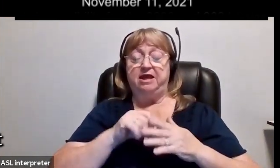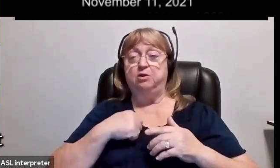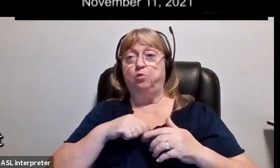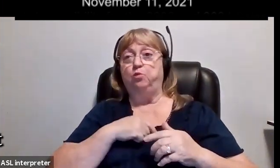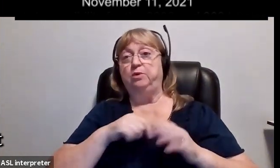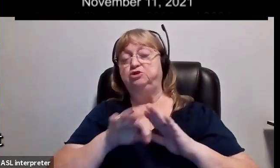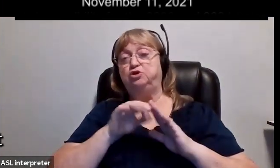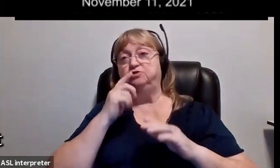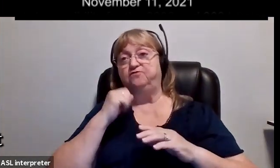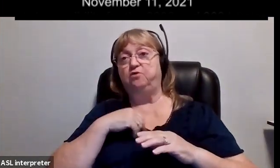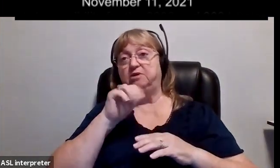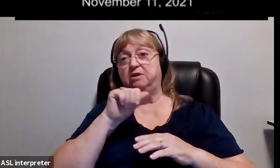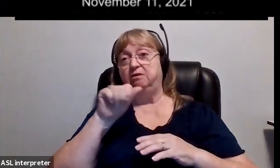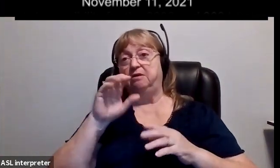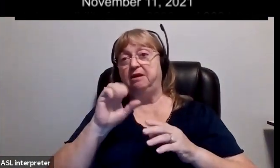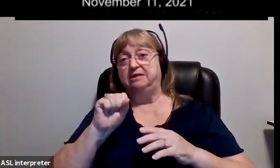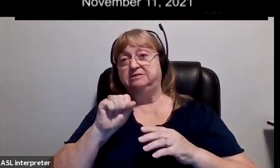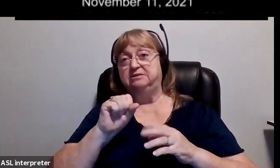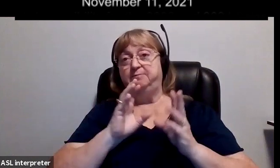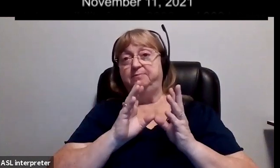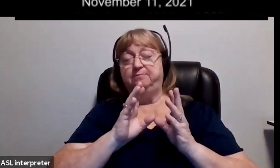you to simply think about